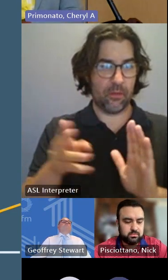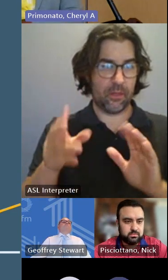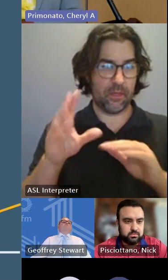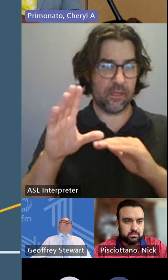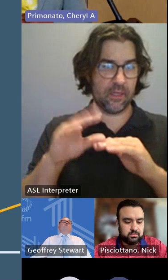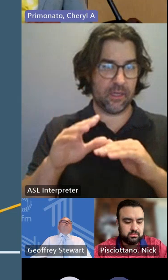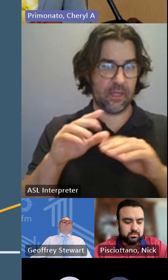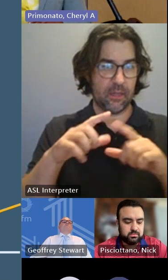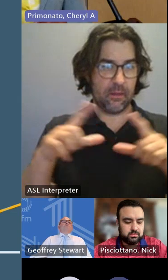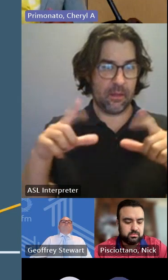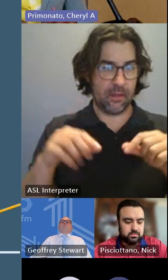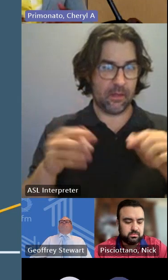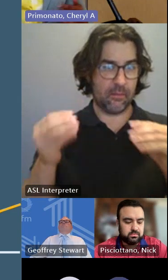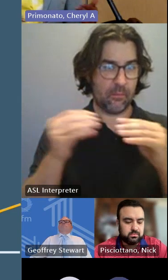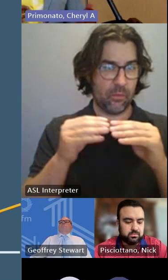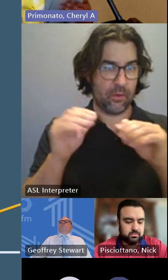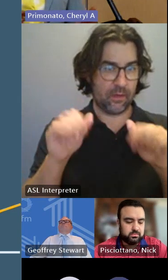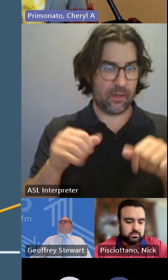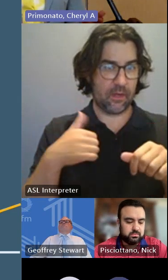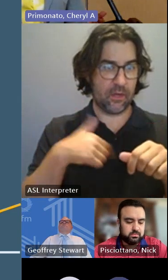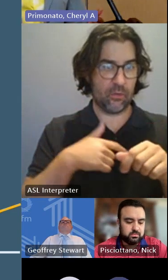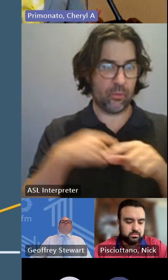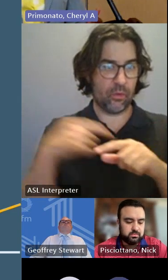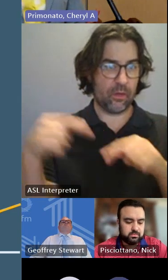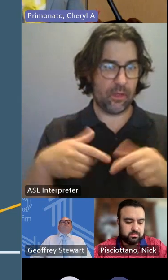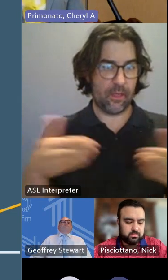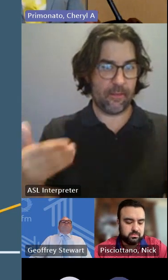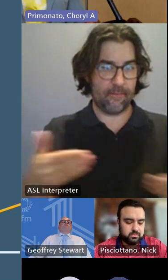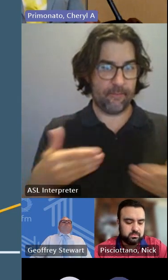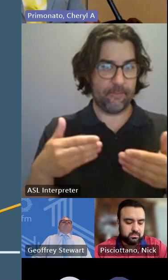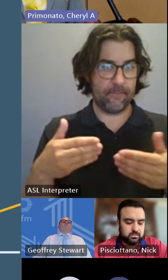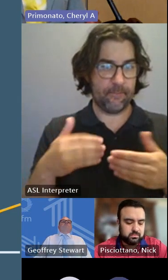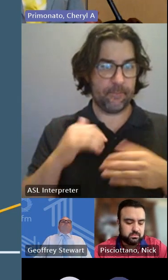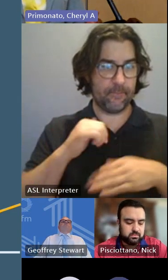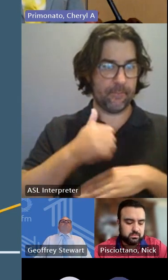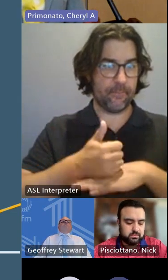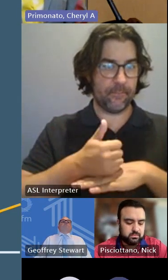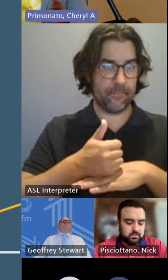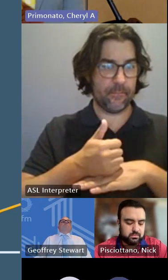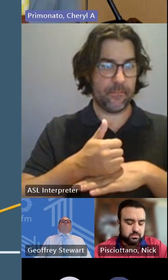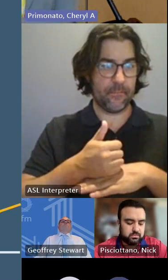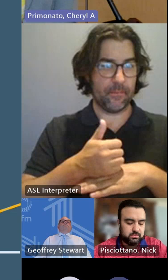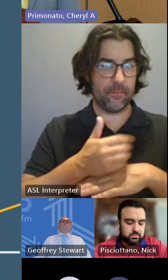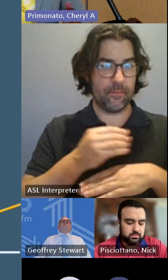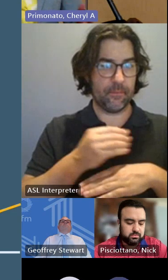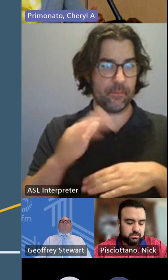passes further. We compared very closely to SEPTA, and their range is about $28